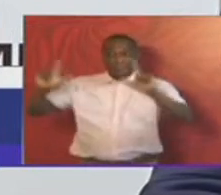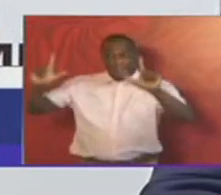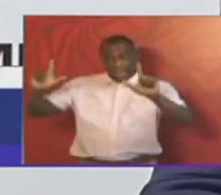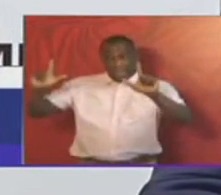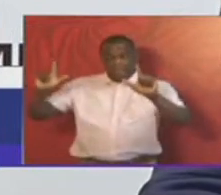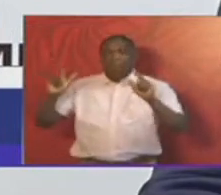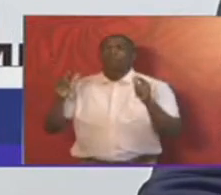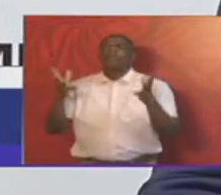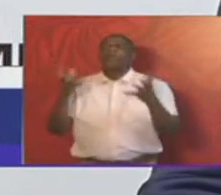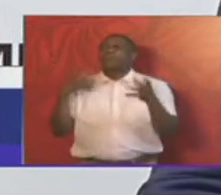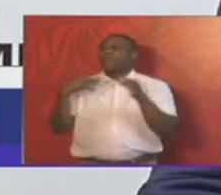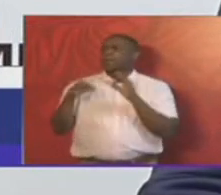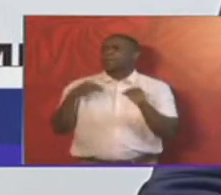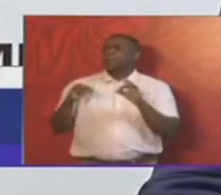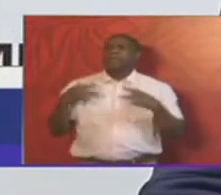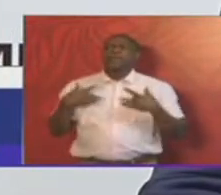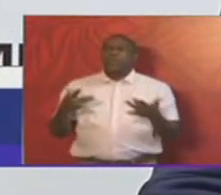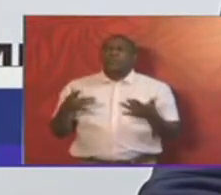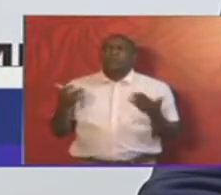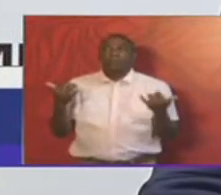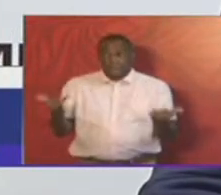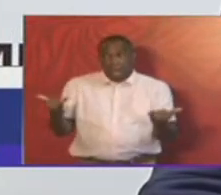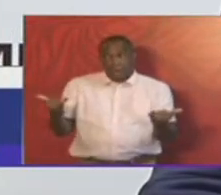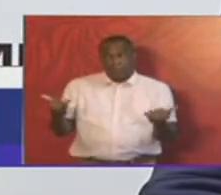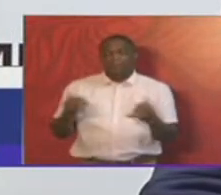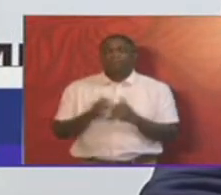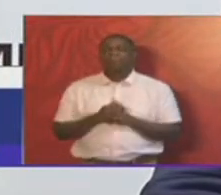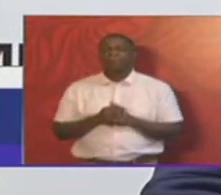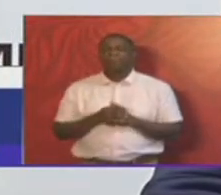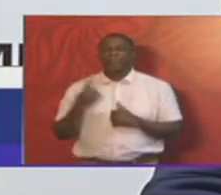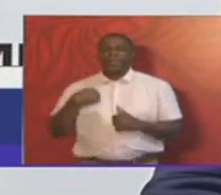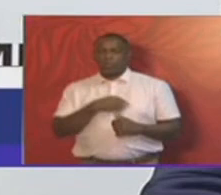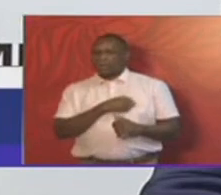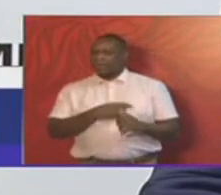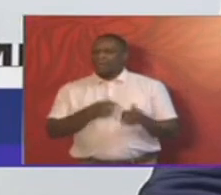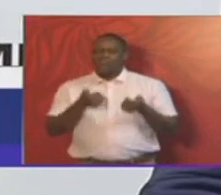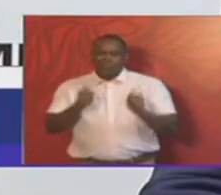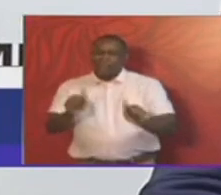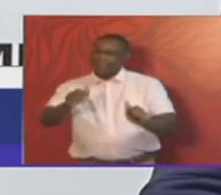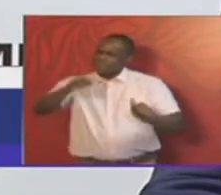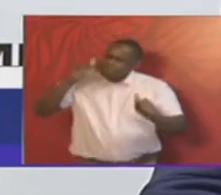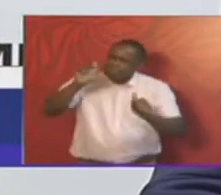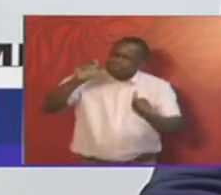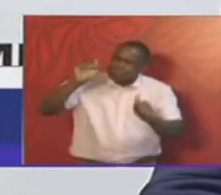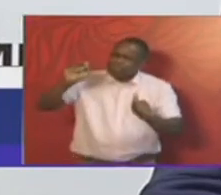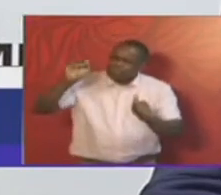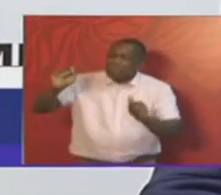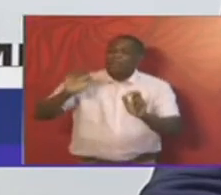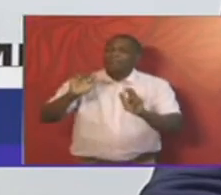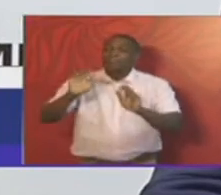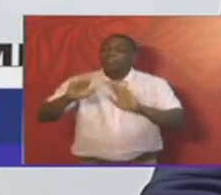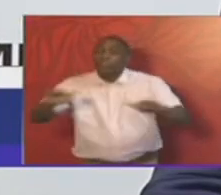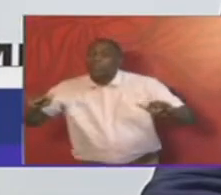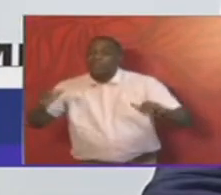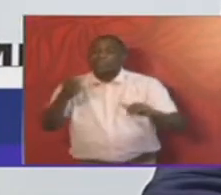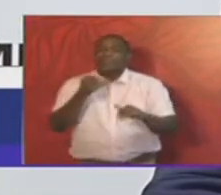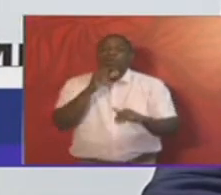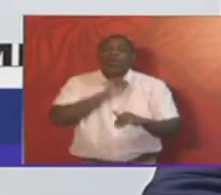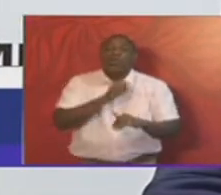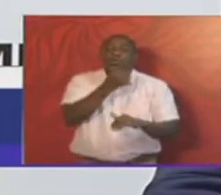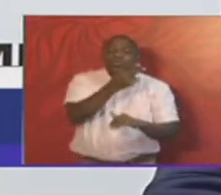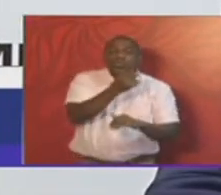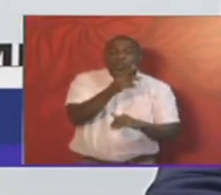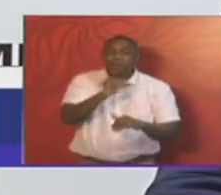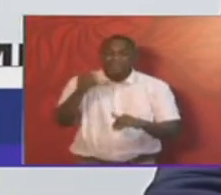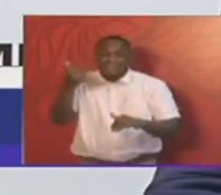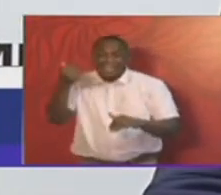are. We are going to be reaching out this week to that 12 to 18 cohort to access